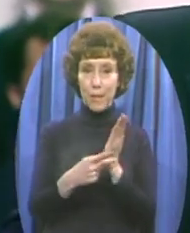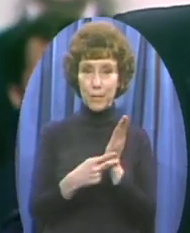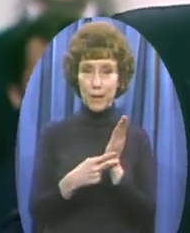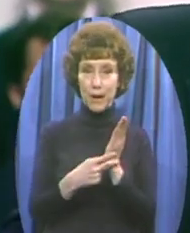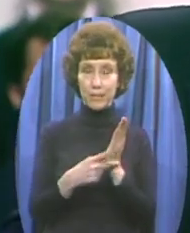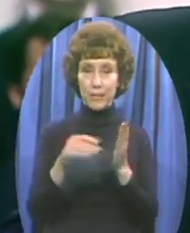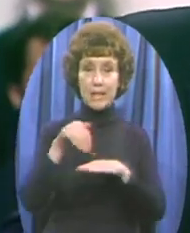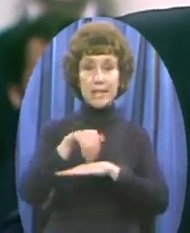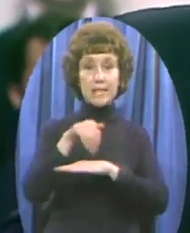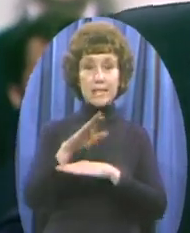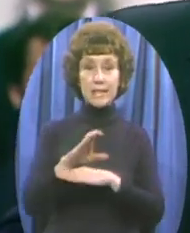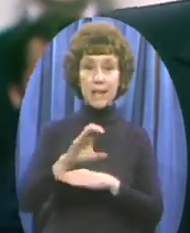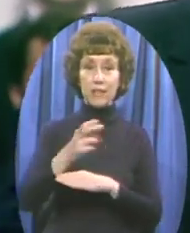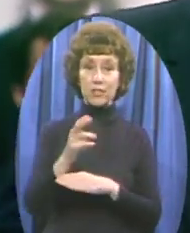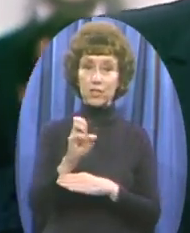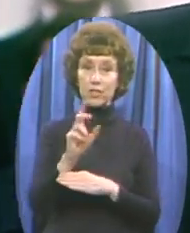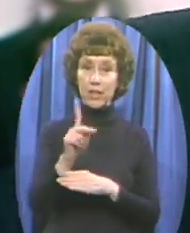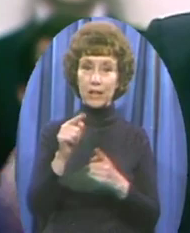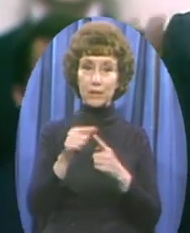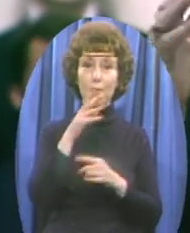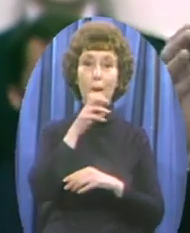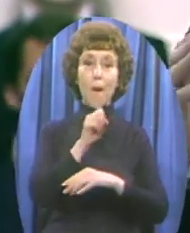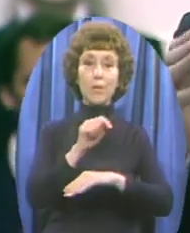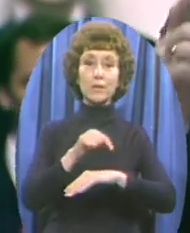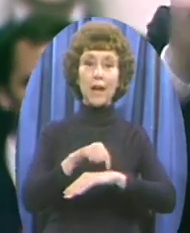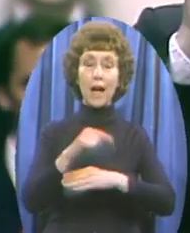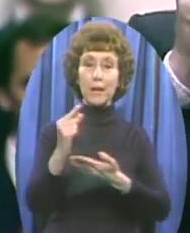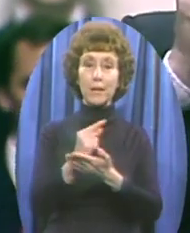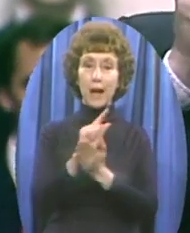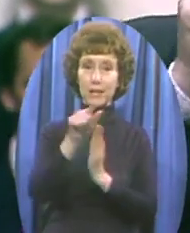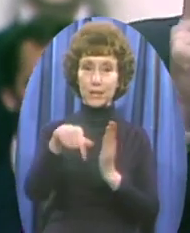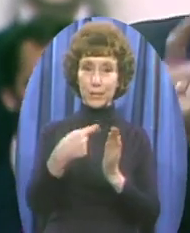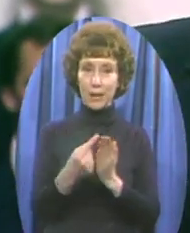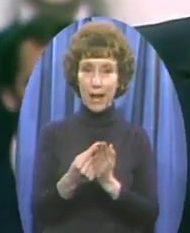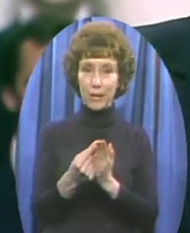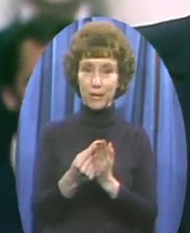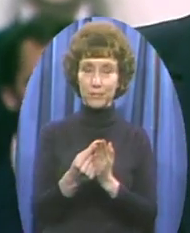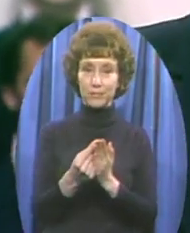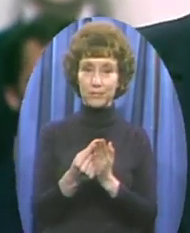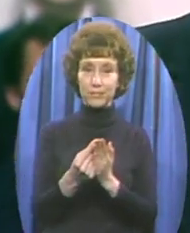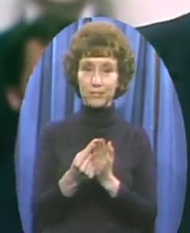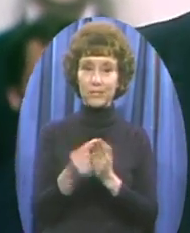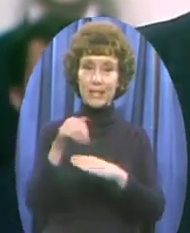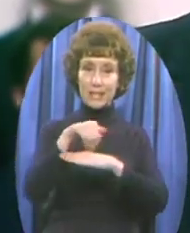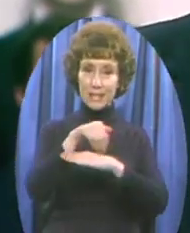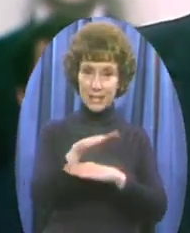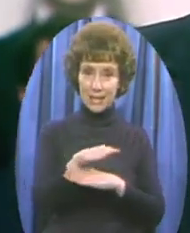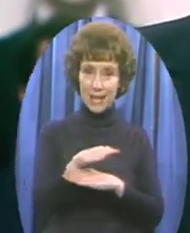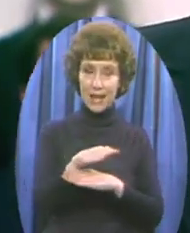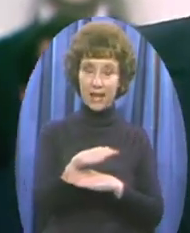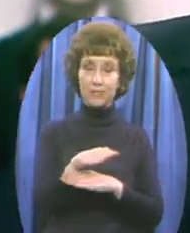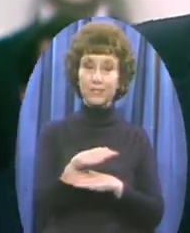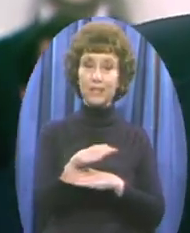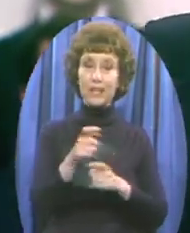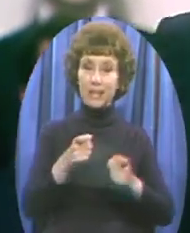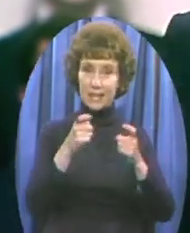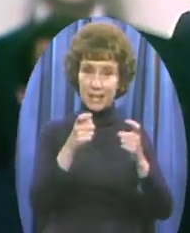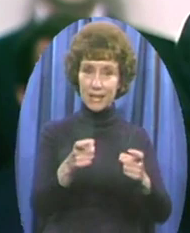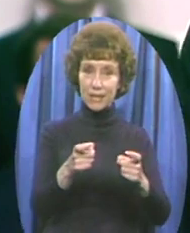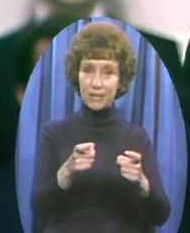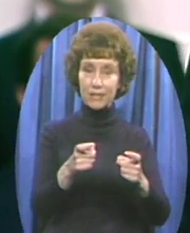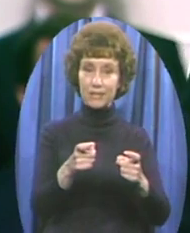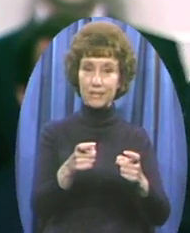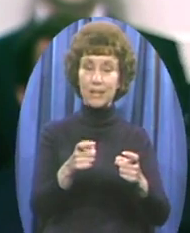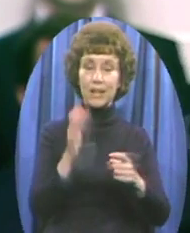payable to the Old Time Gospel Hour and write to me here in Lynchburg, Virginia, and say, Jerry, send me the survival kit. And I'll send it to you with all the items that I've